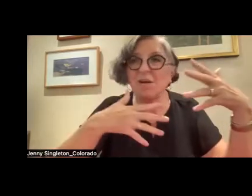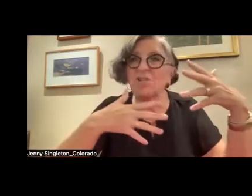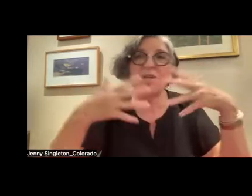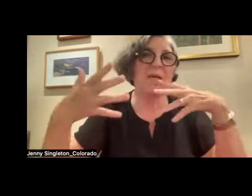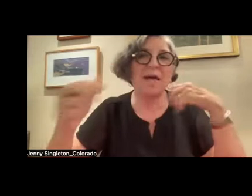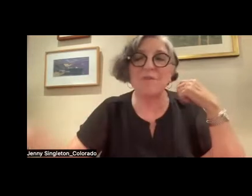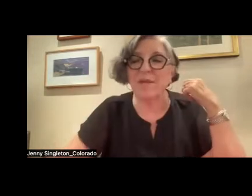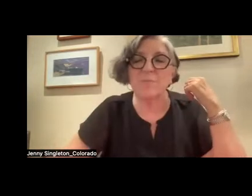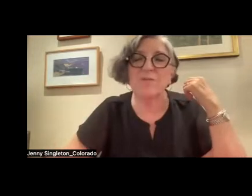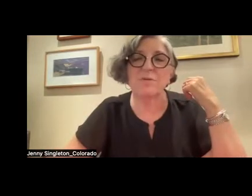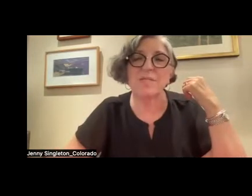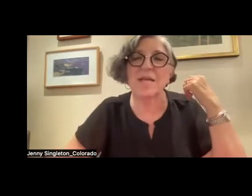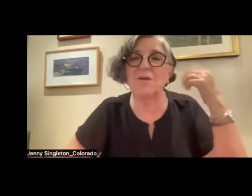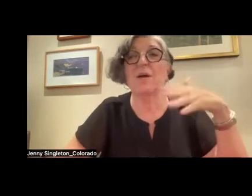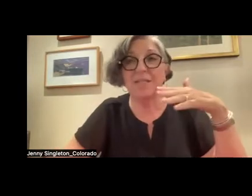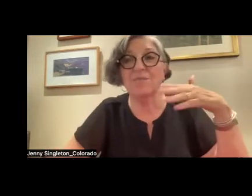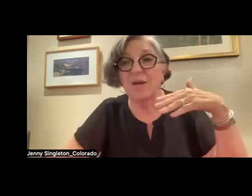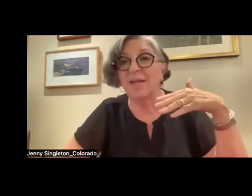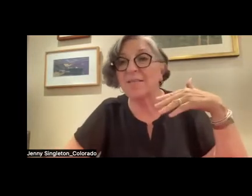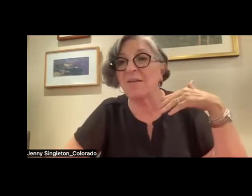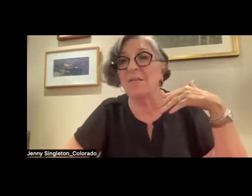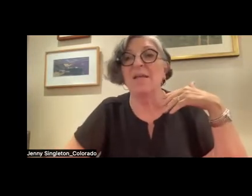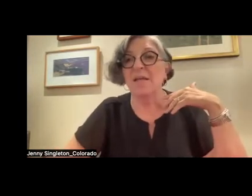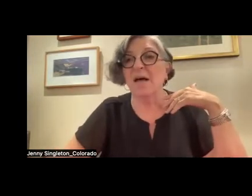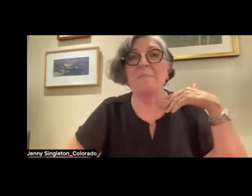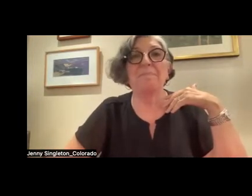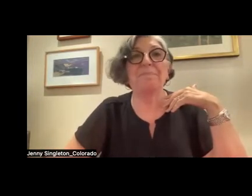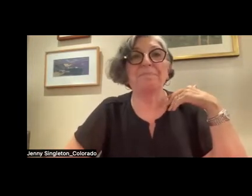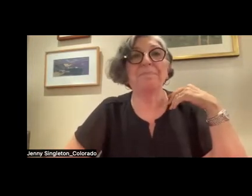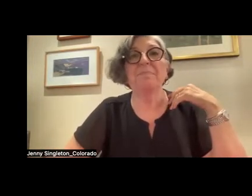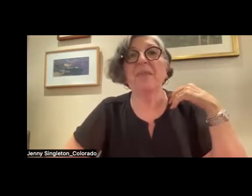and technology we have available to us now, at least for ASL.